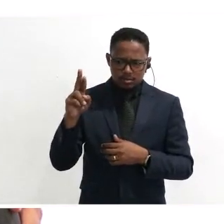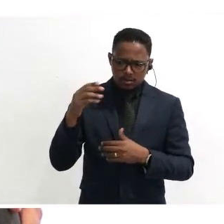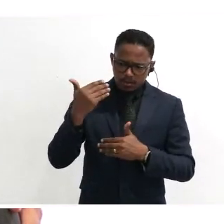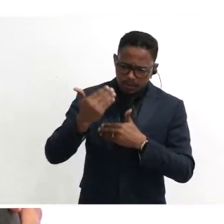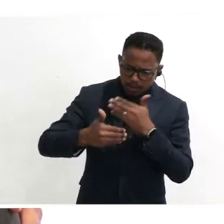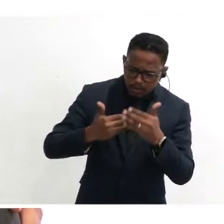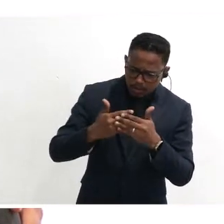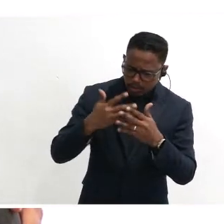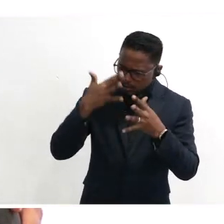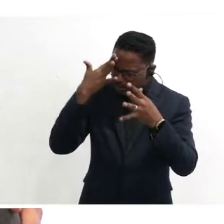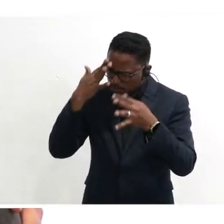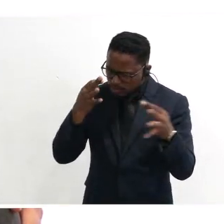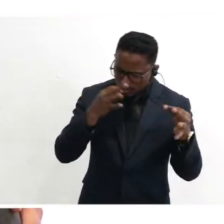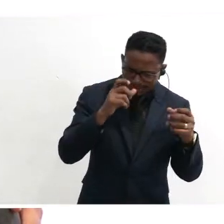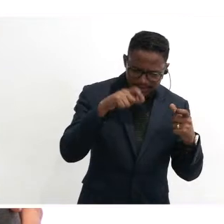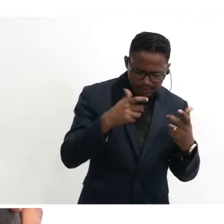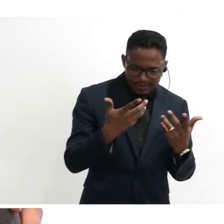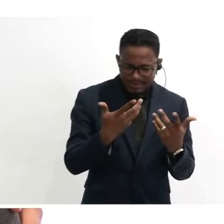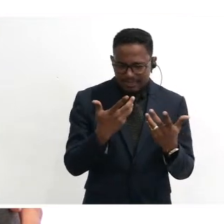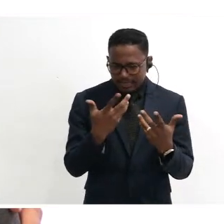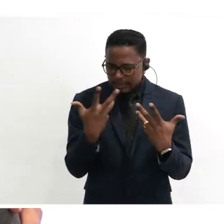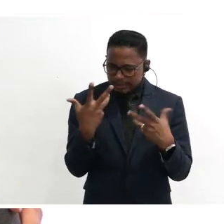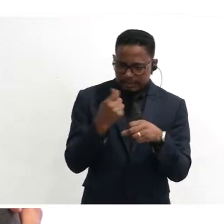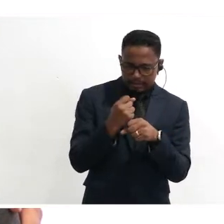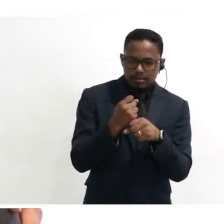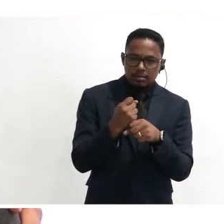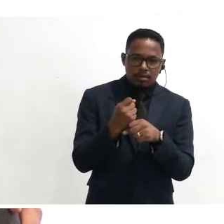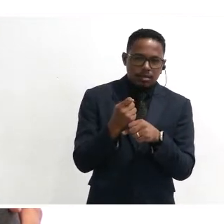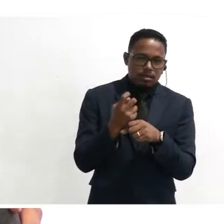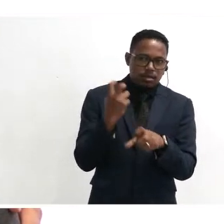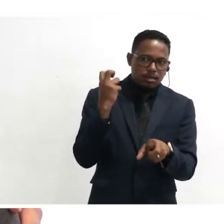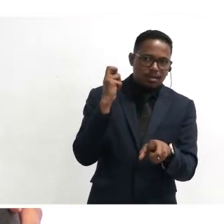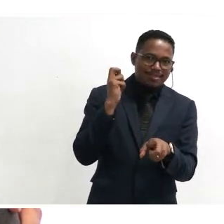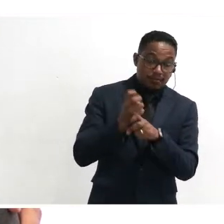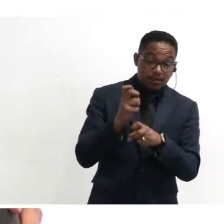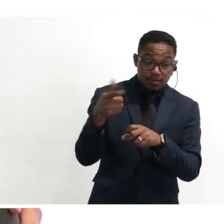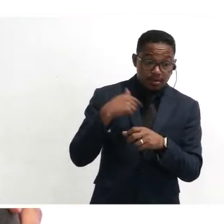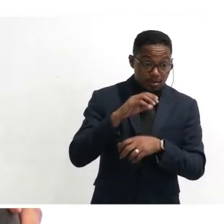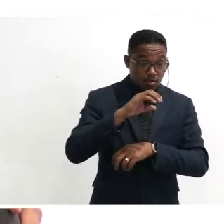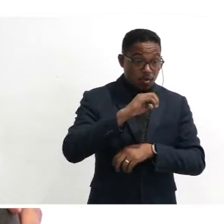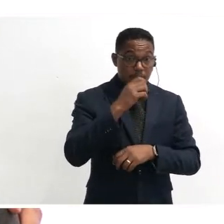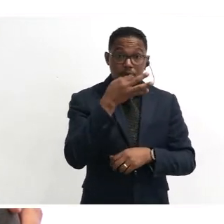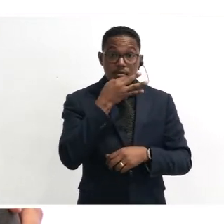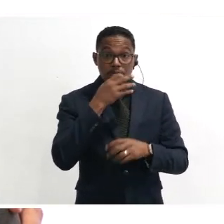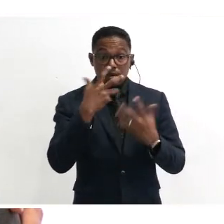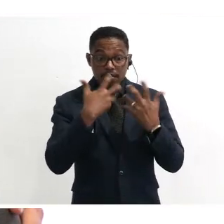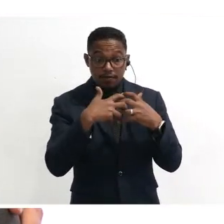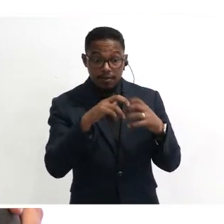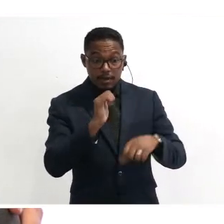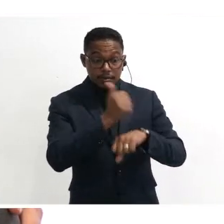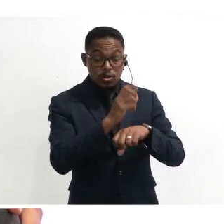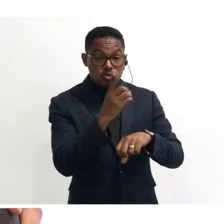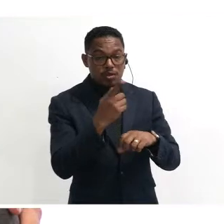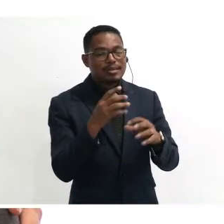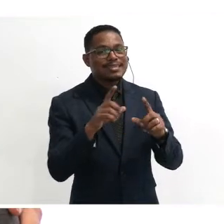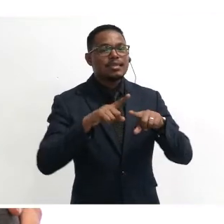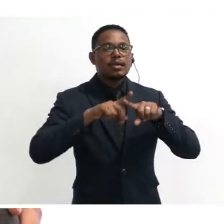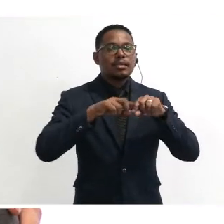next factory is going to be. A lot of it is based on the infrastructure in the